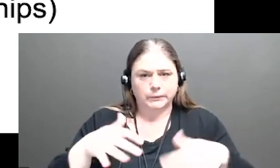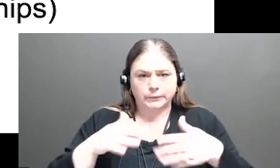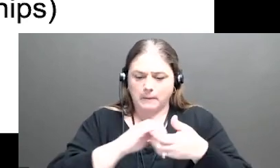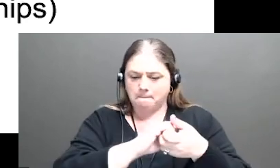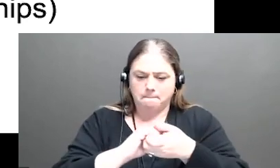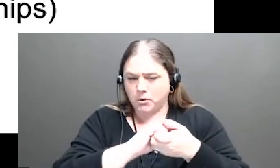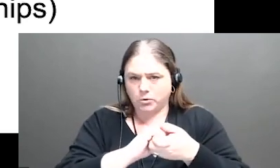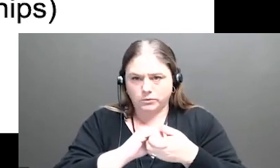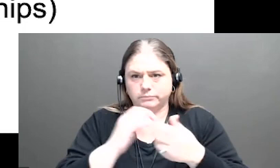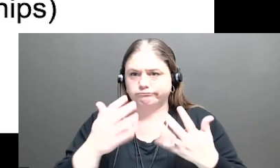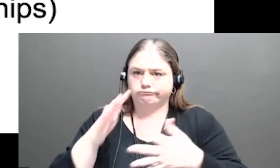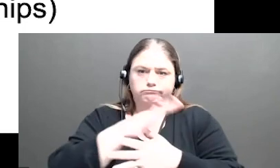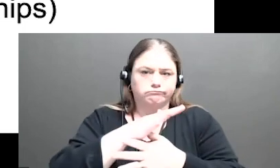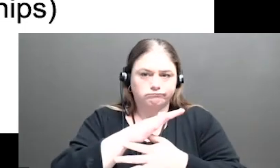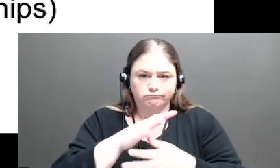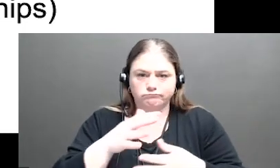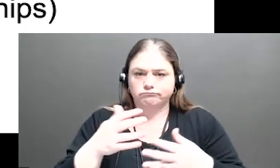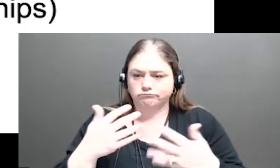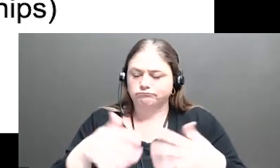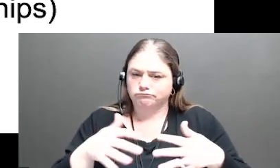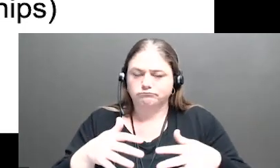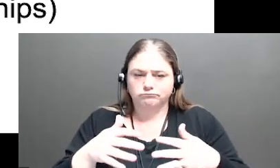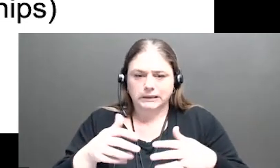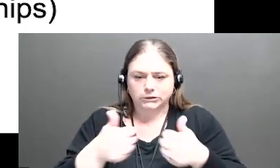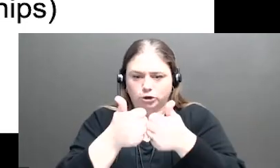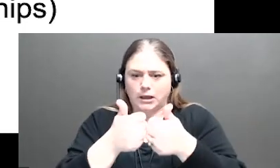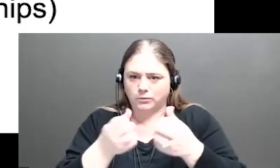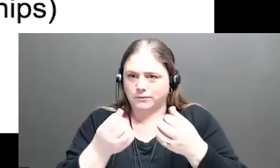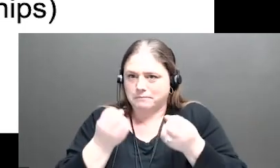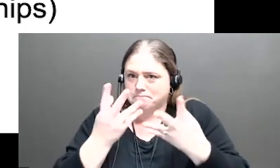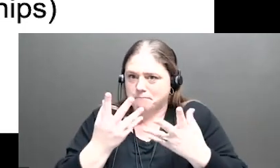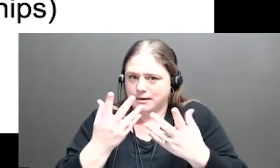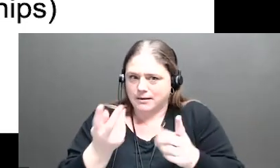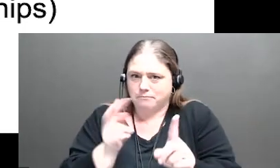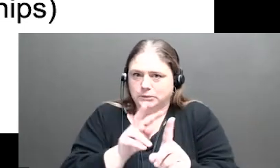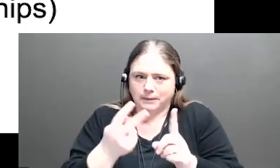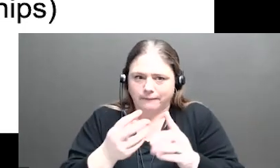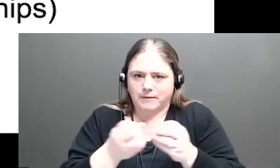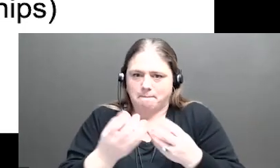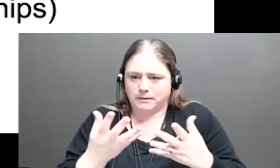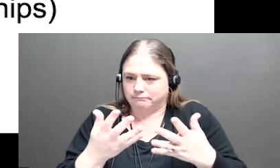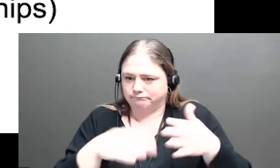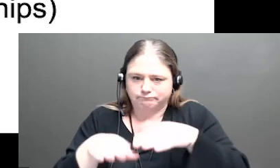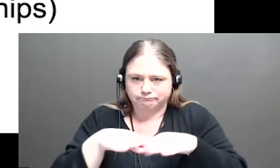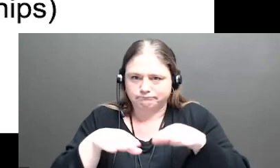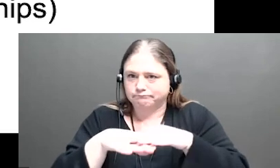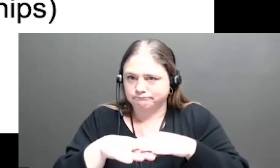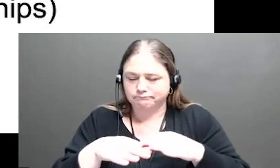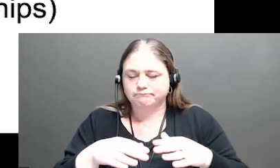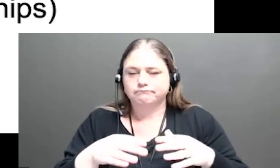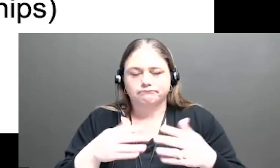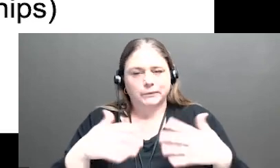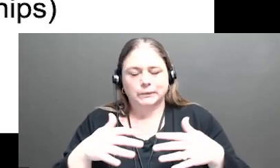amongst everyone to address this very multi-layered challenge. So thank you to all the panelists, to Arif, Roxana, and